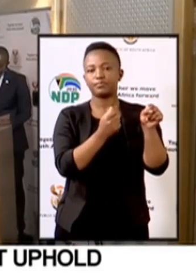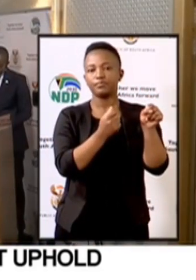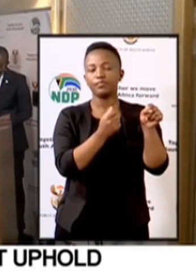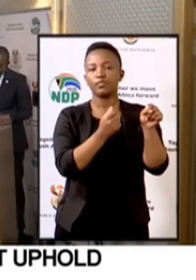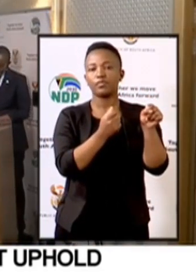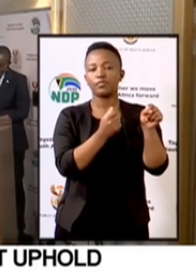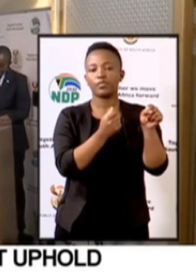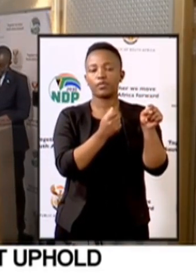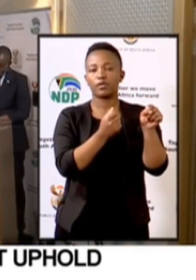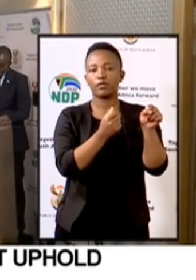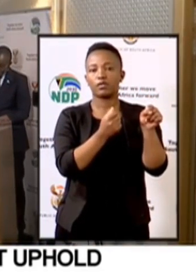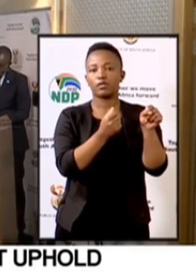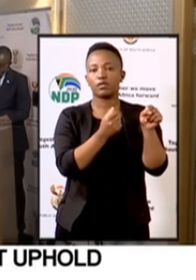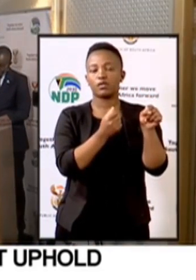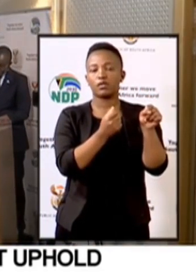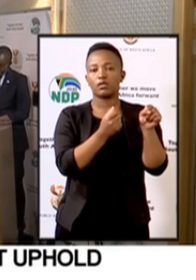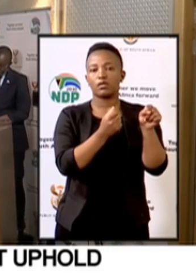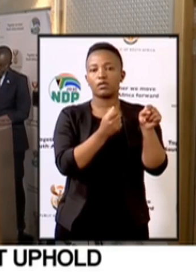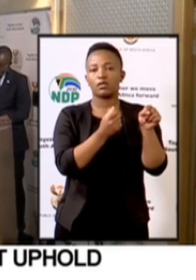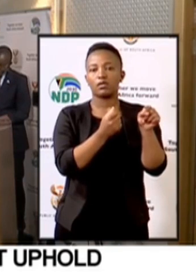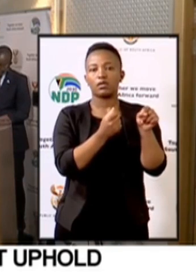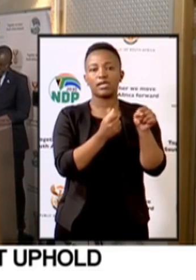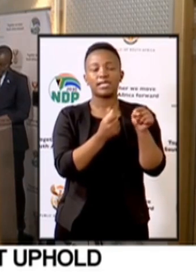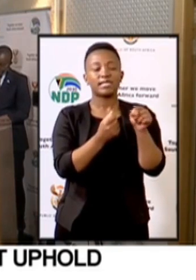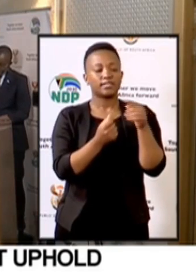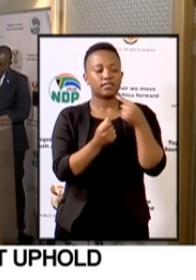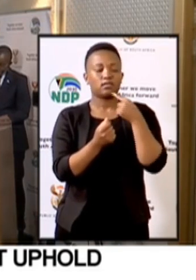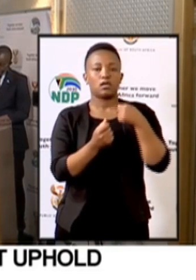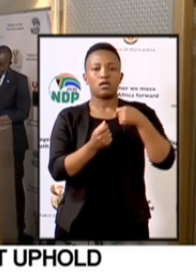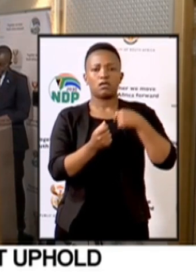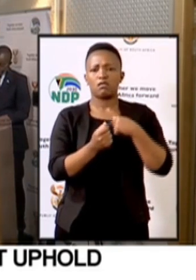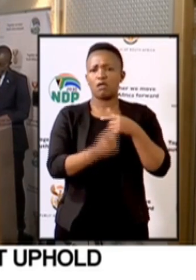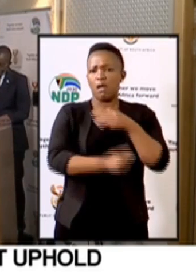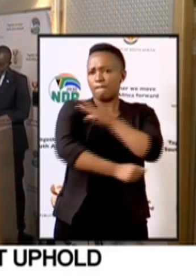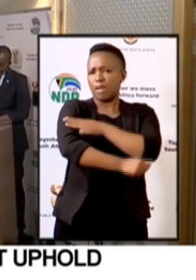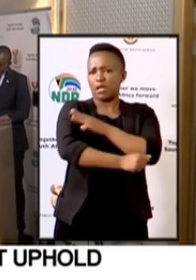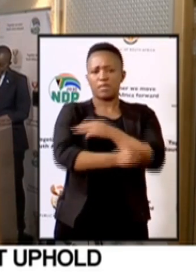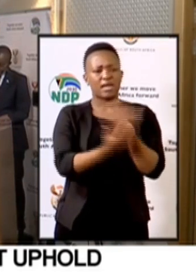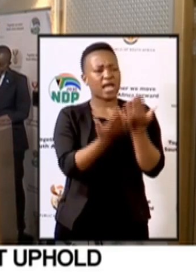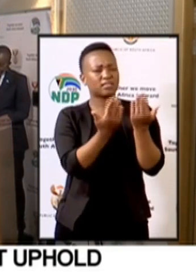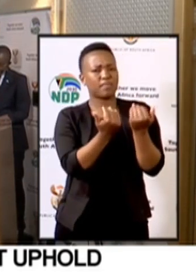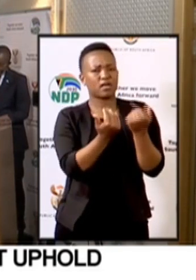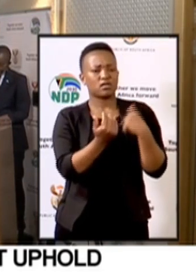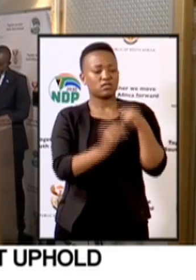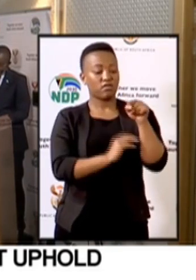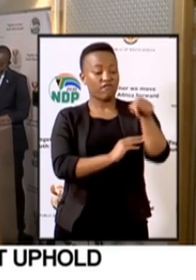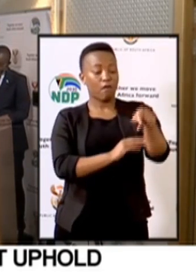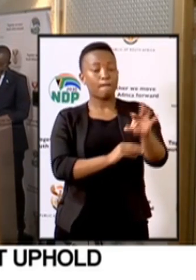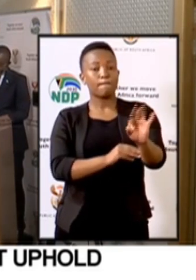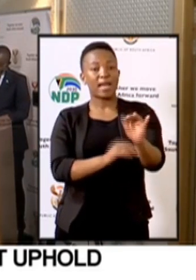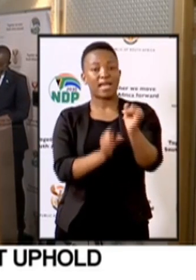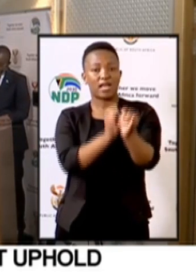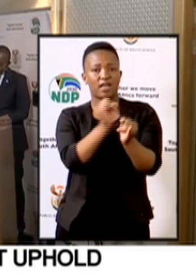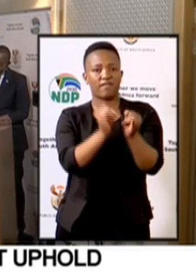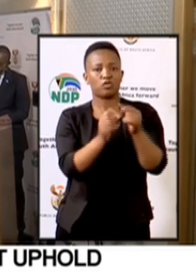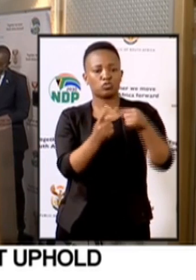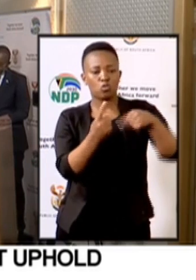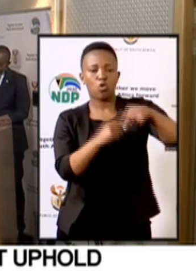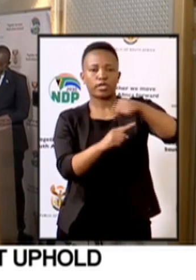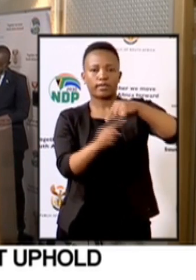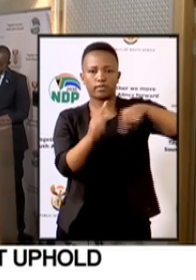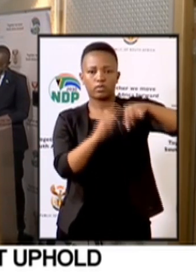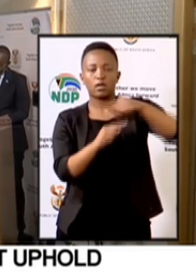section. It's said management is expecting us to start with rotation from Monday the 11th. Kindly